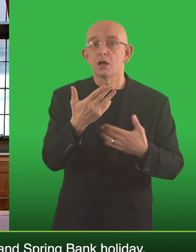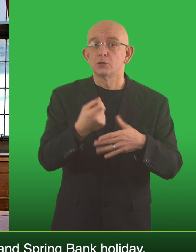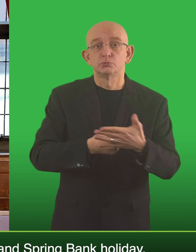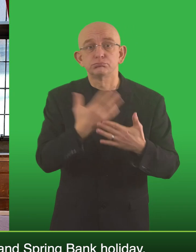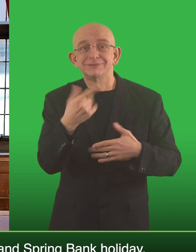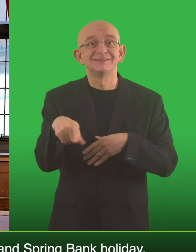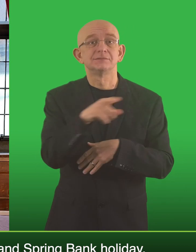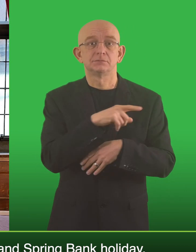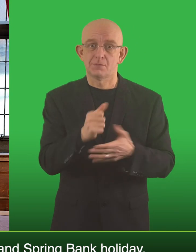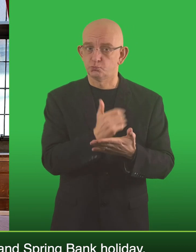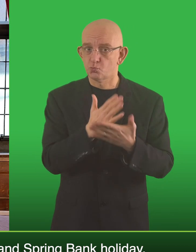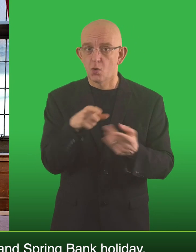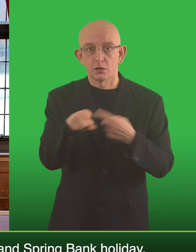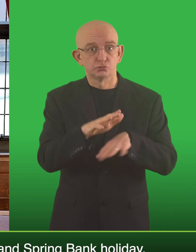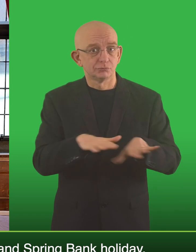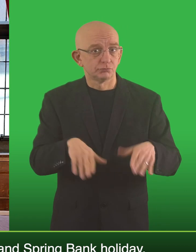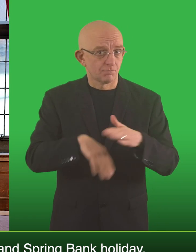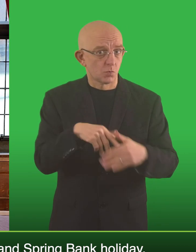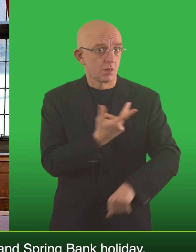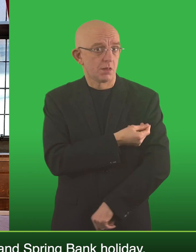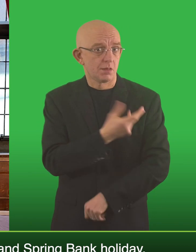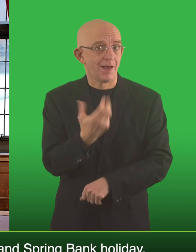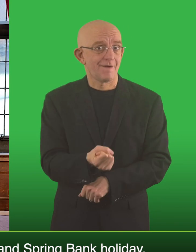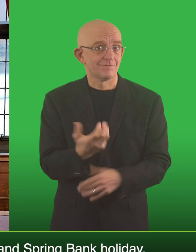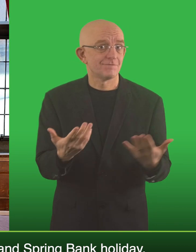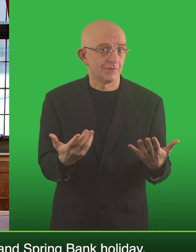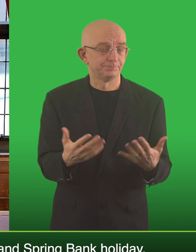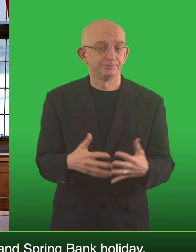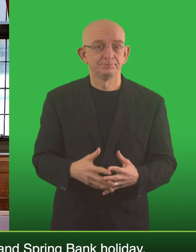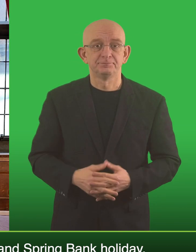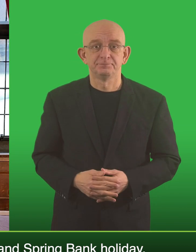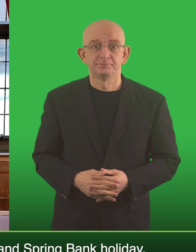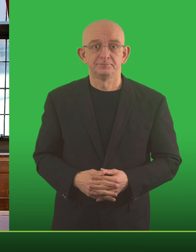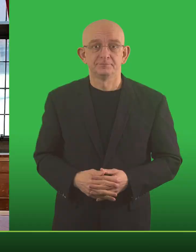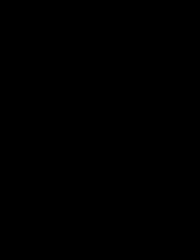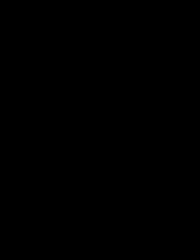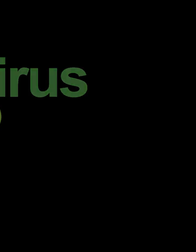Easter and spring bank holiday, make sure your children are fully protected.